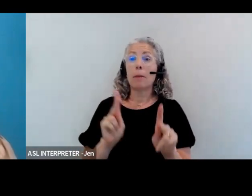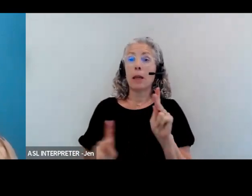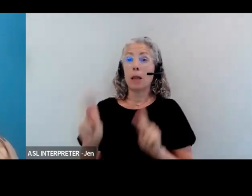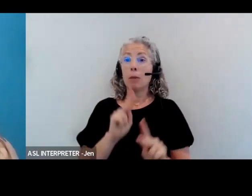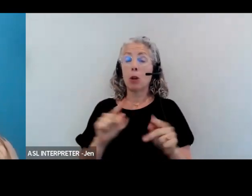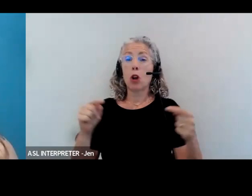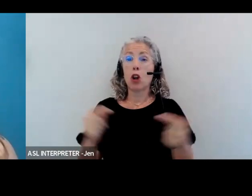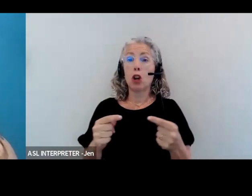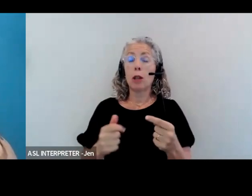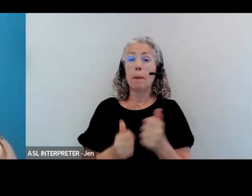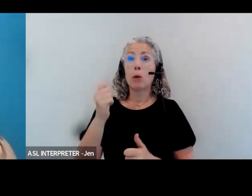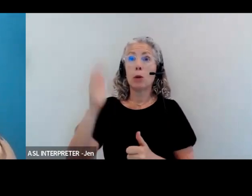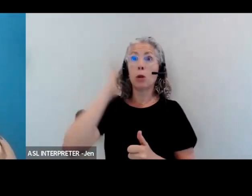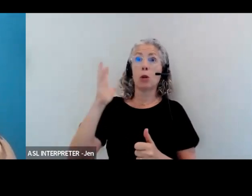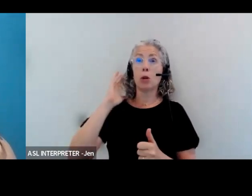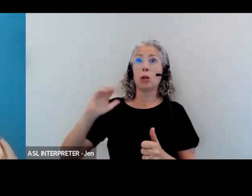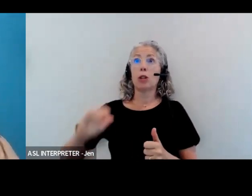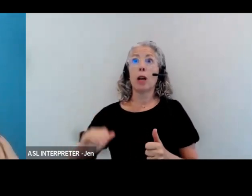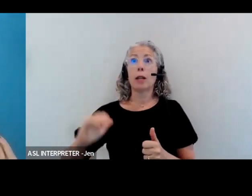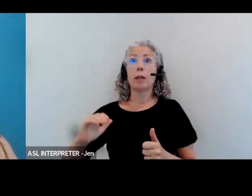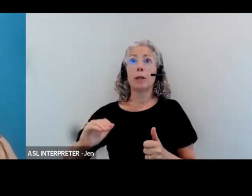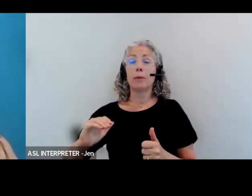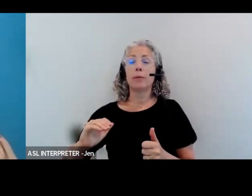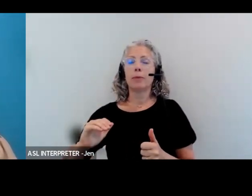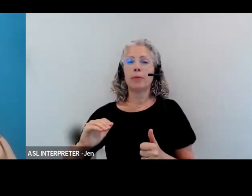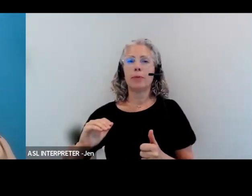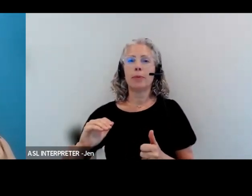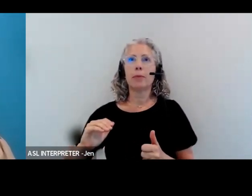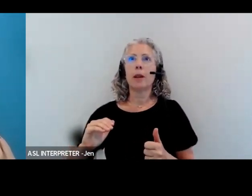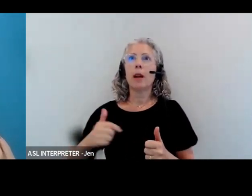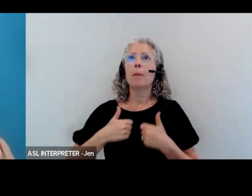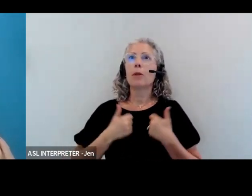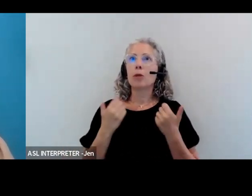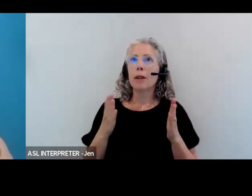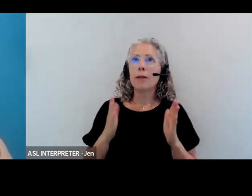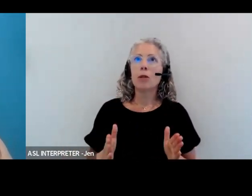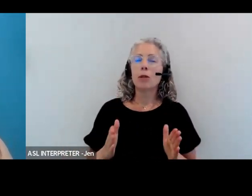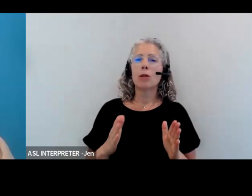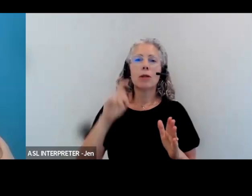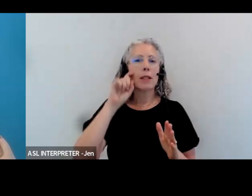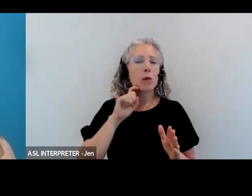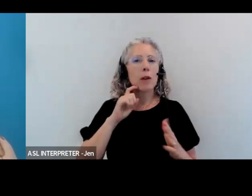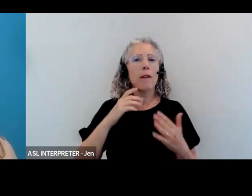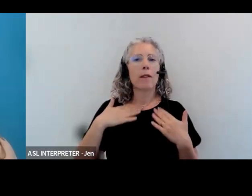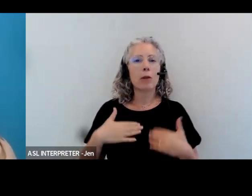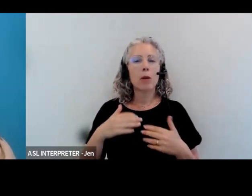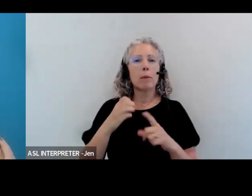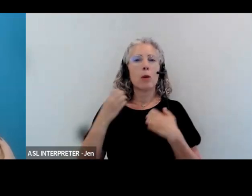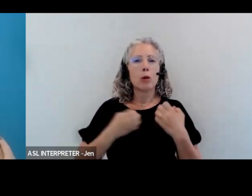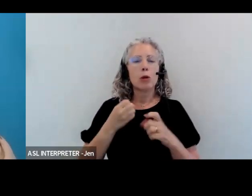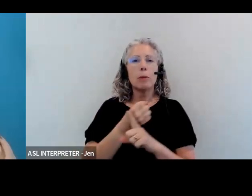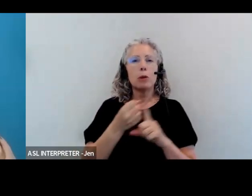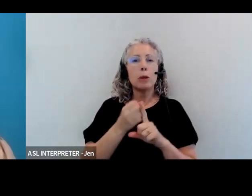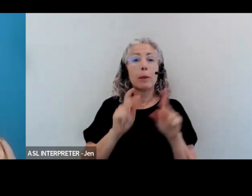hurt me most as a child, and as was already said, I'm a survivor of sexual, physical, and emotional abuse, people who hurt me the